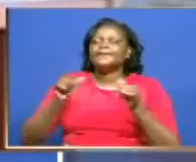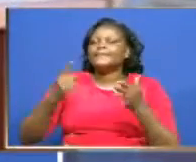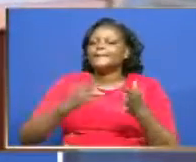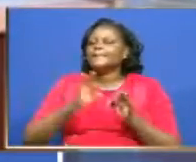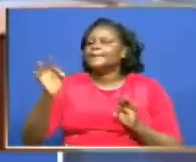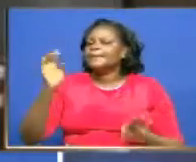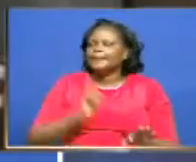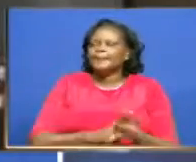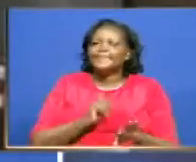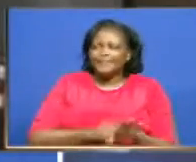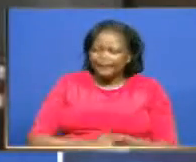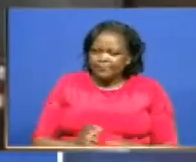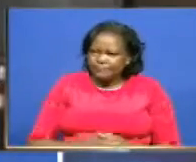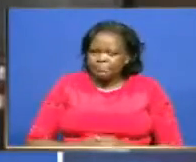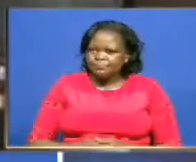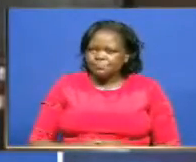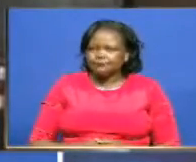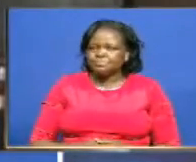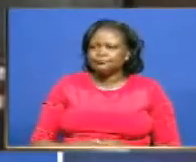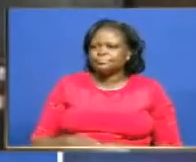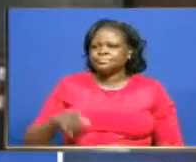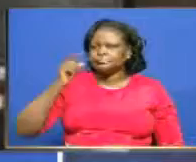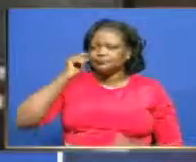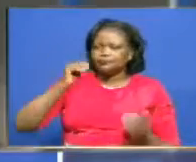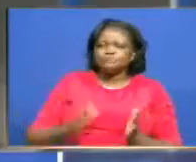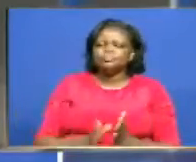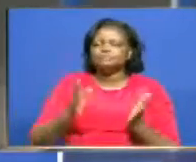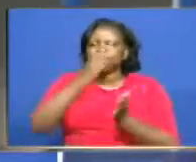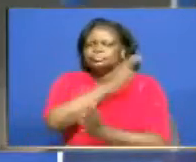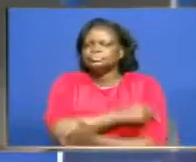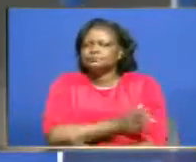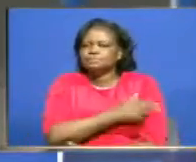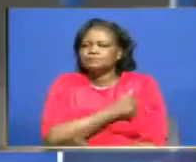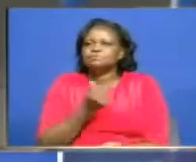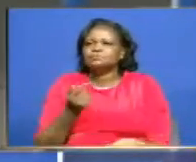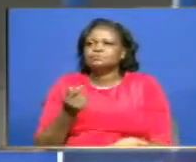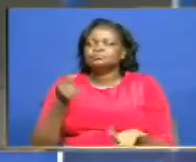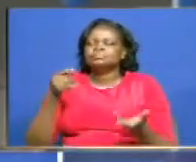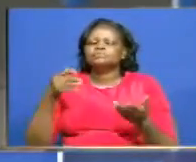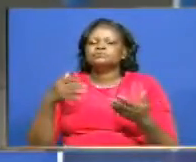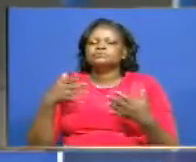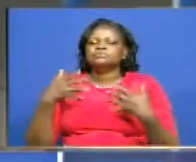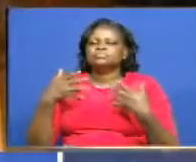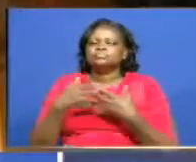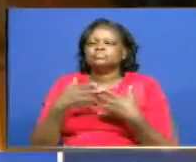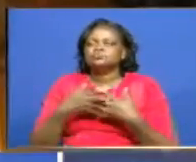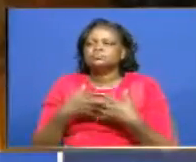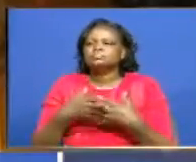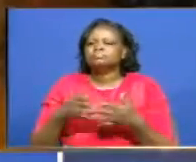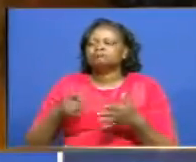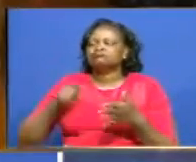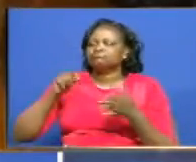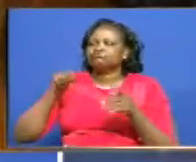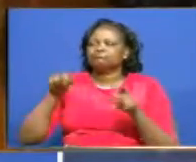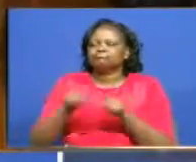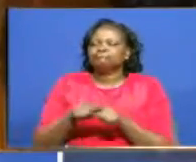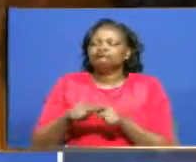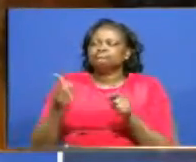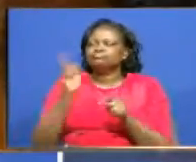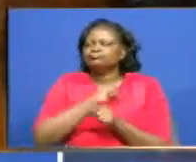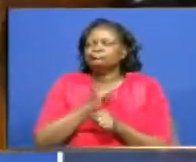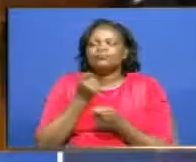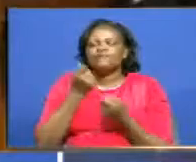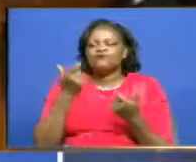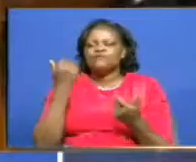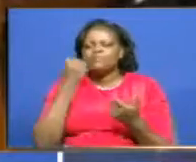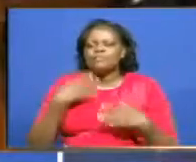now. At the Coast General Hospital, the front gate is under key and lock, with only a few patients allowed in